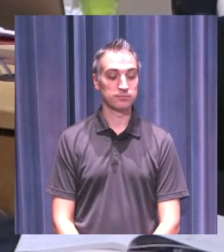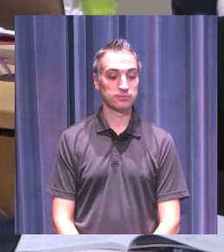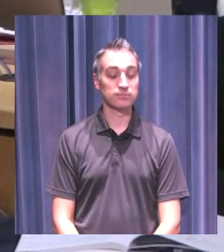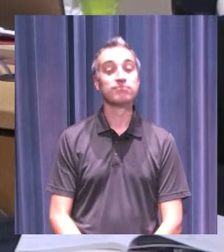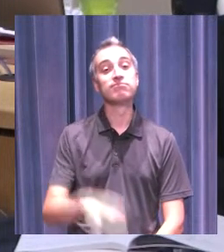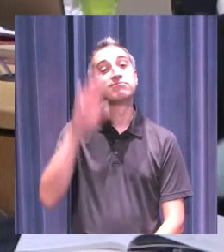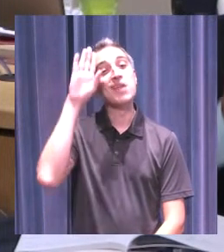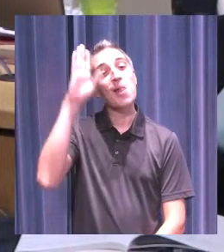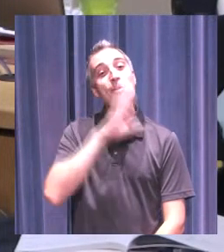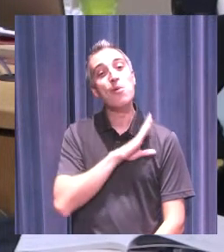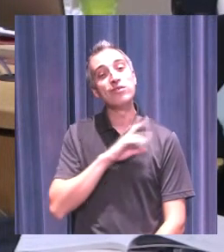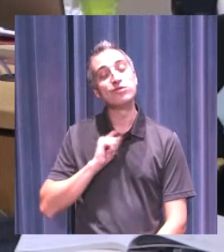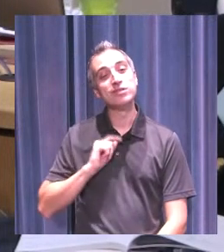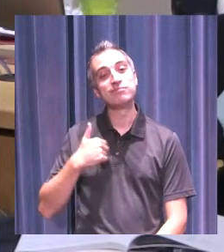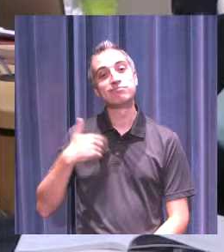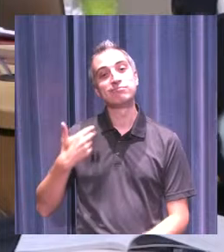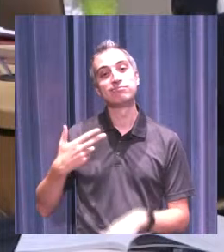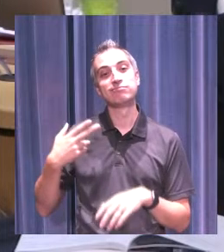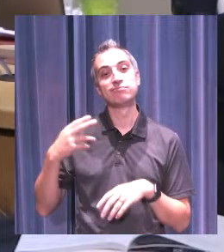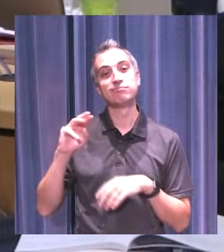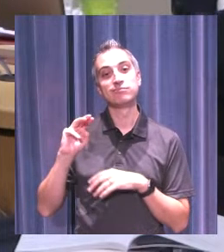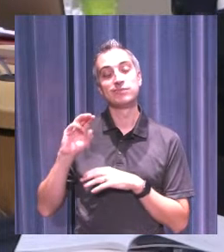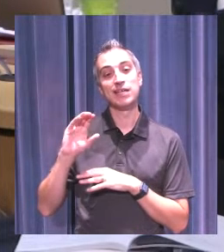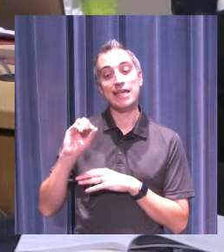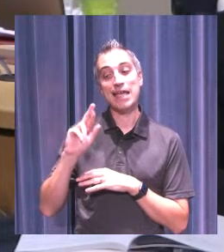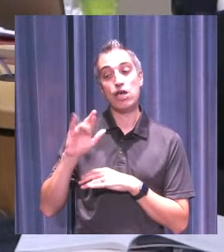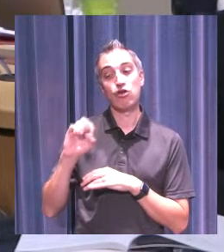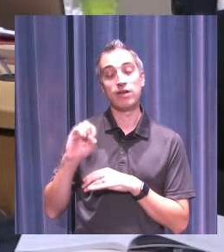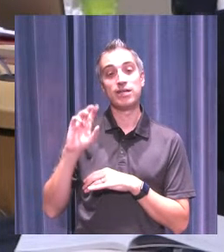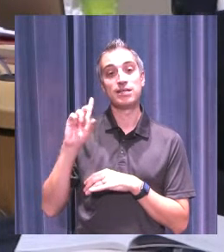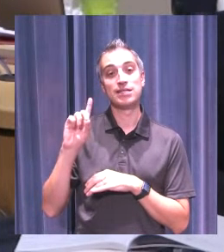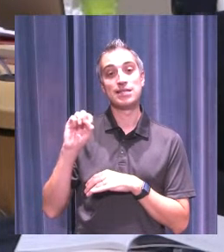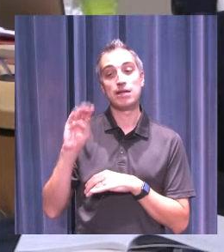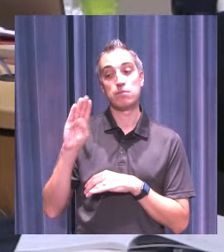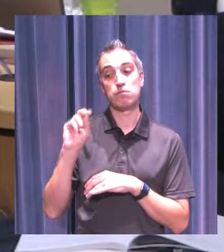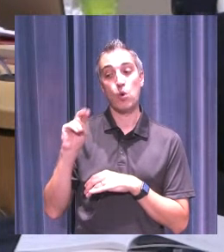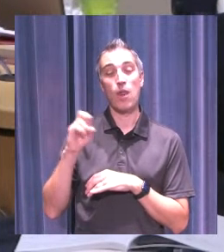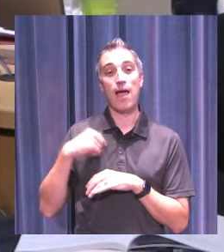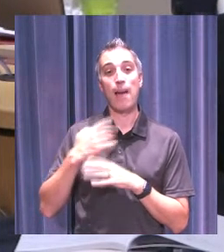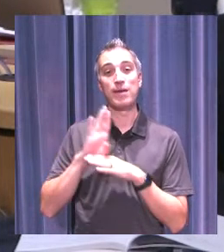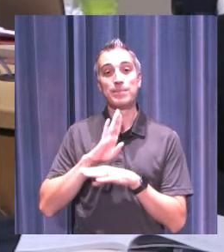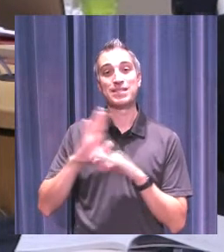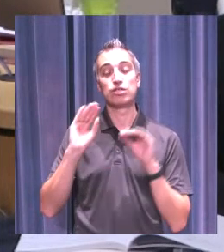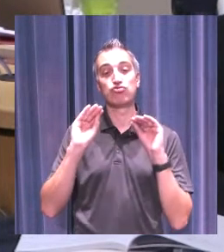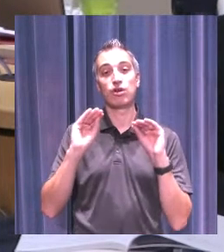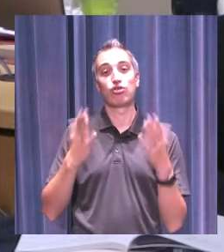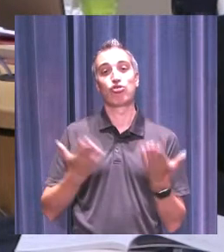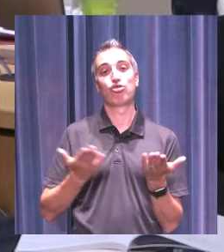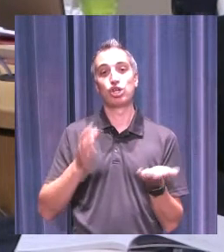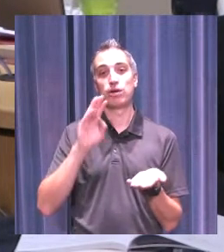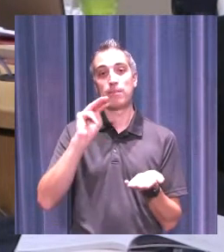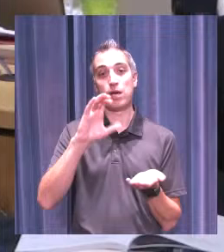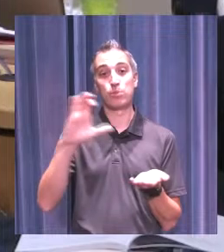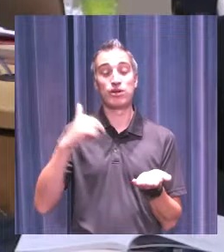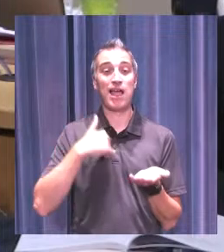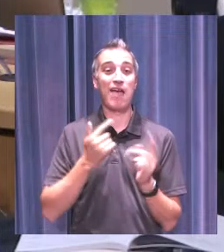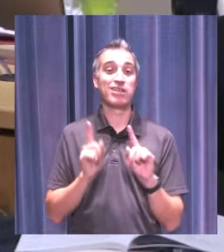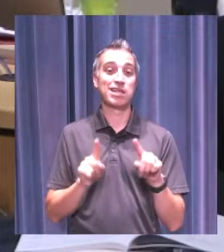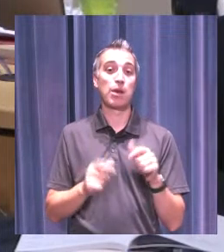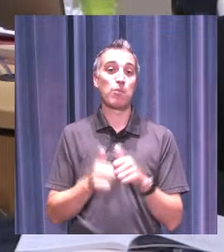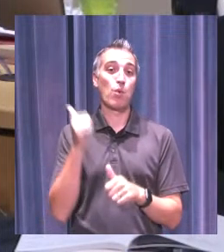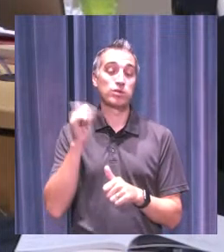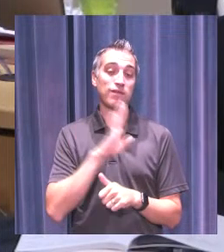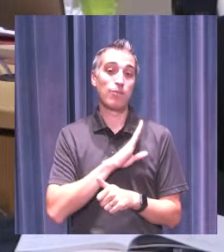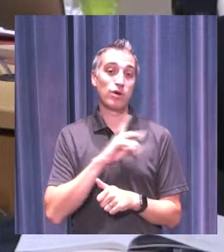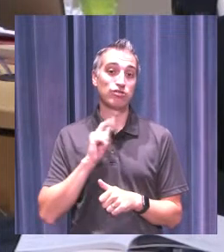Hello, Board of Trustees. My name is Carrie Devone. I am a business instructor here at Mott Community College, and I've attended most of the